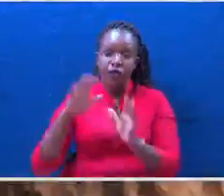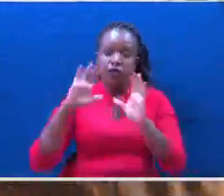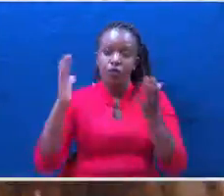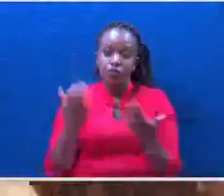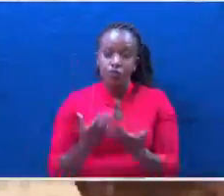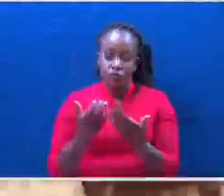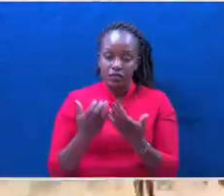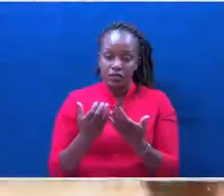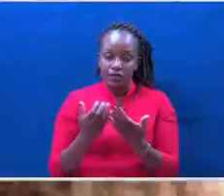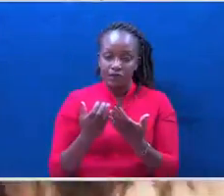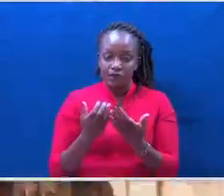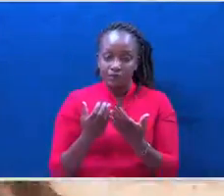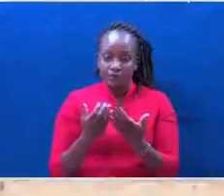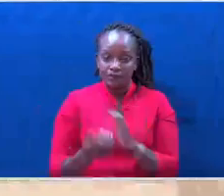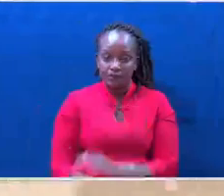efforts.